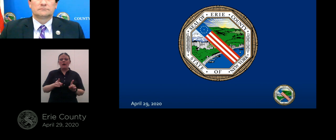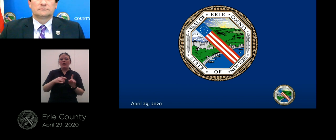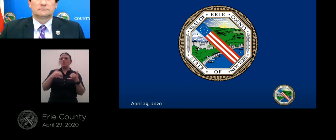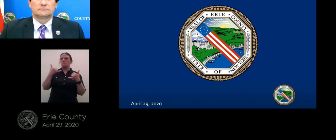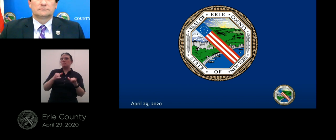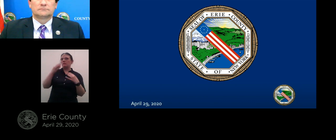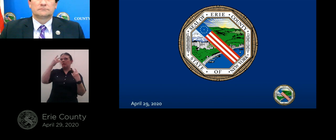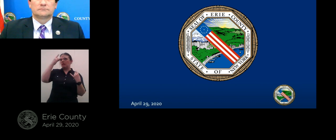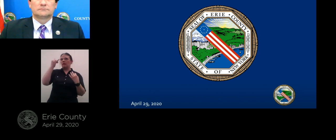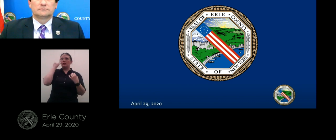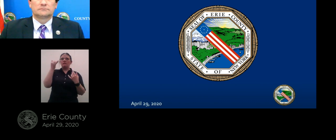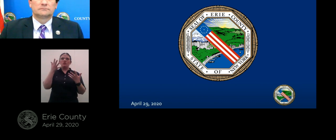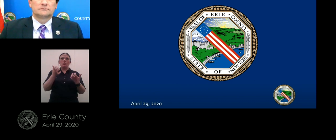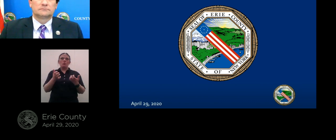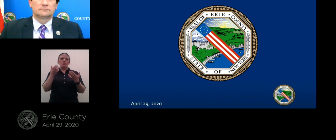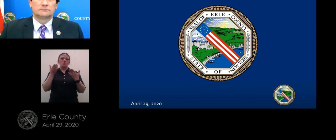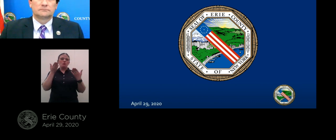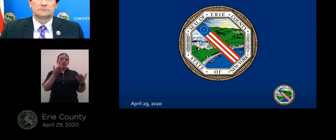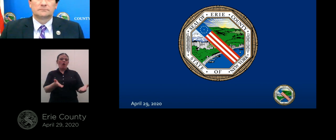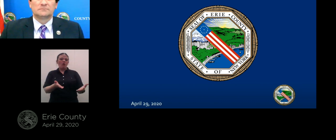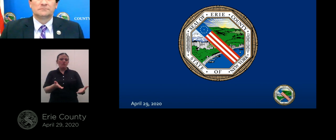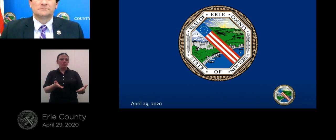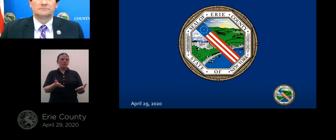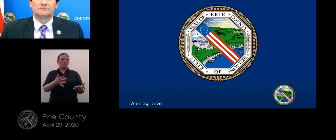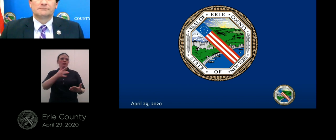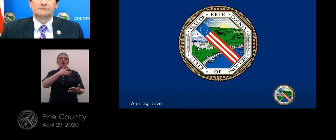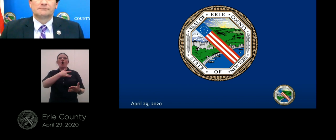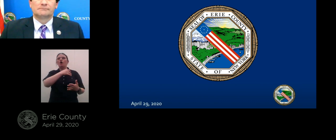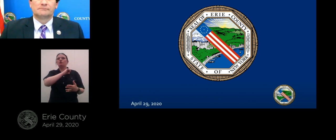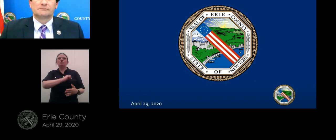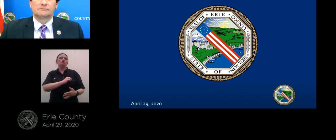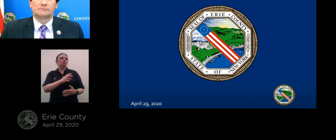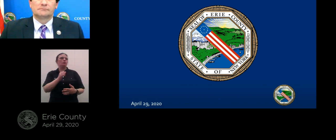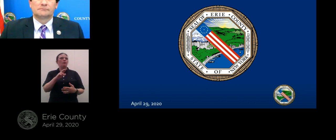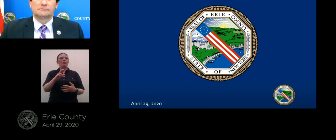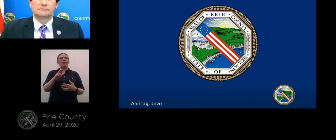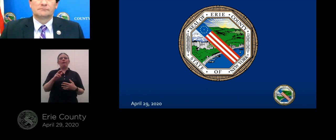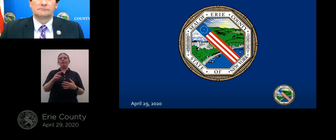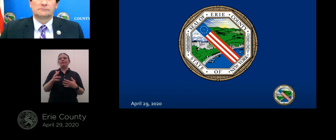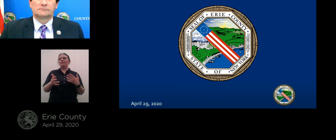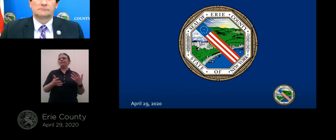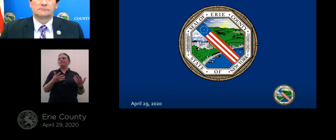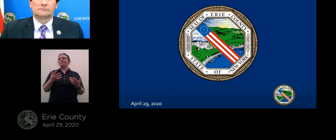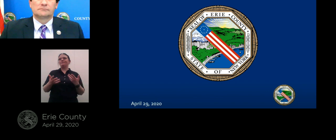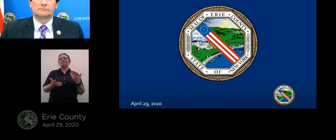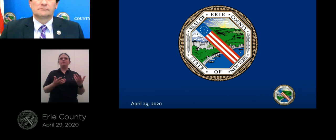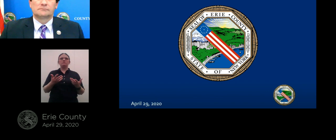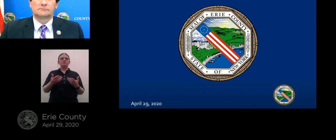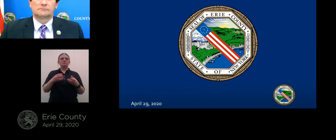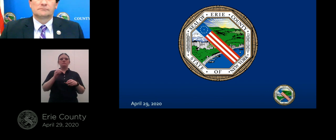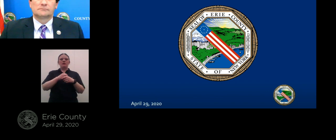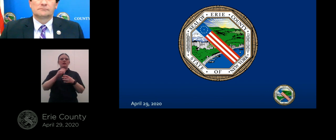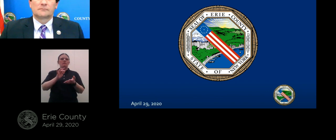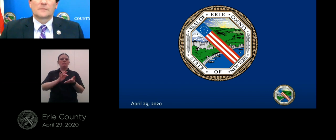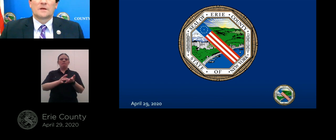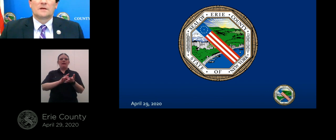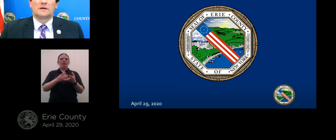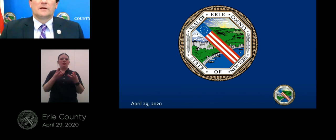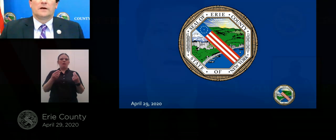whether or not you want to offer, I don't know, heart surgery in the medical